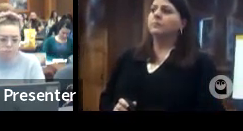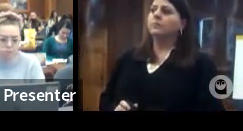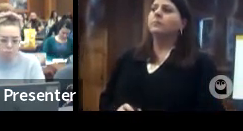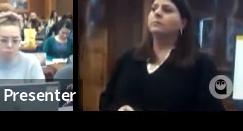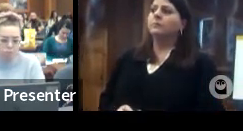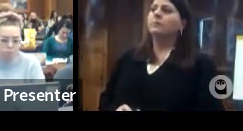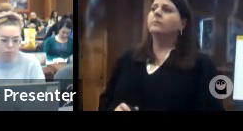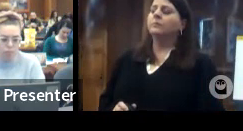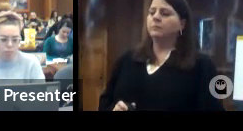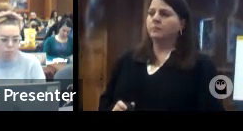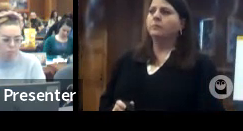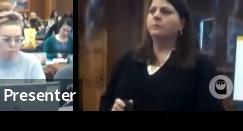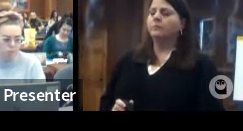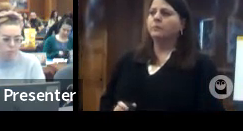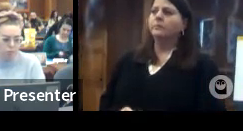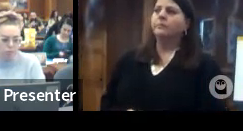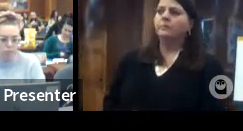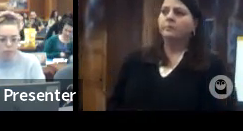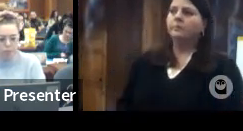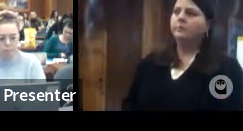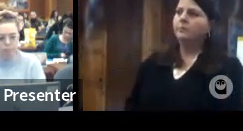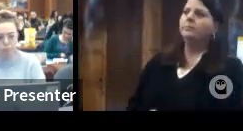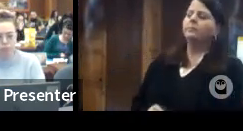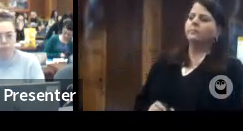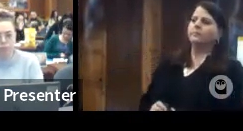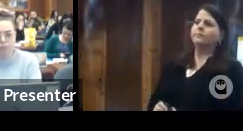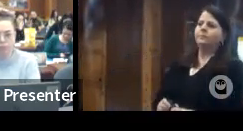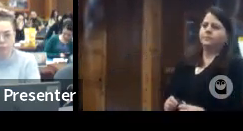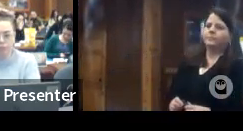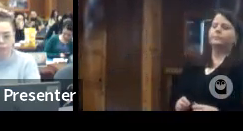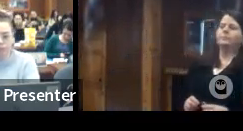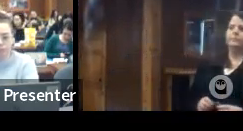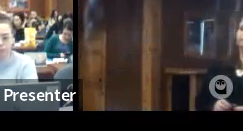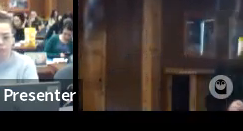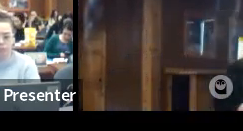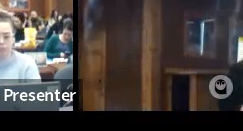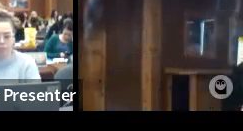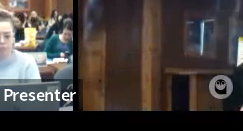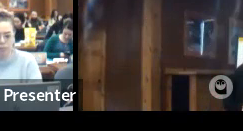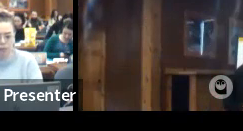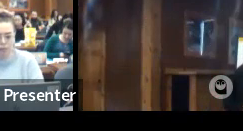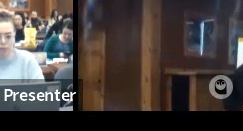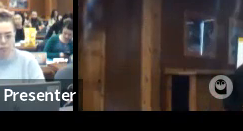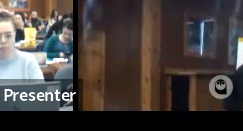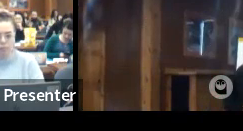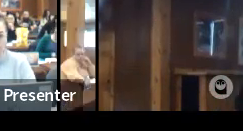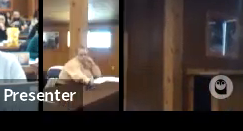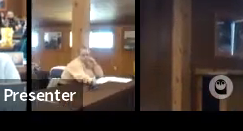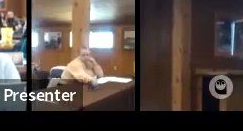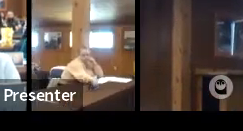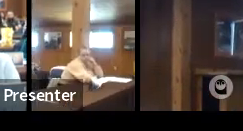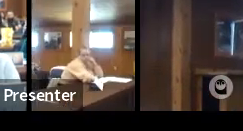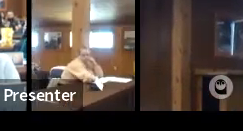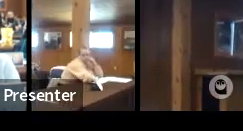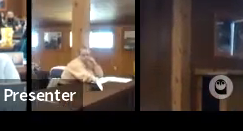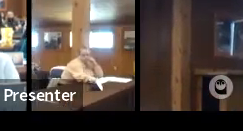offices and give them your name and tell them your circumstances, tell them your education experience, and tell them, please get me into justice court trial. Please get me